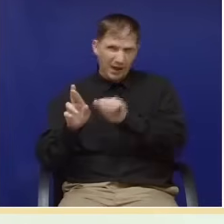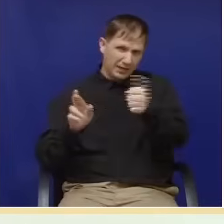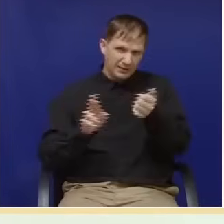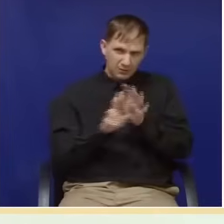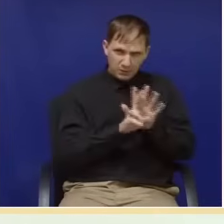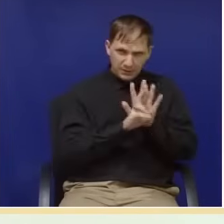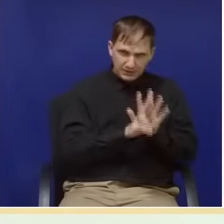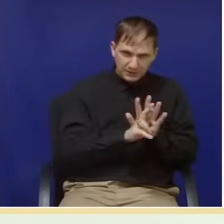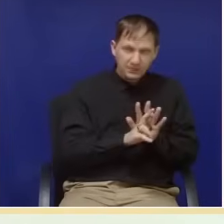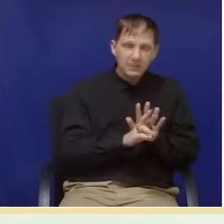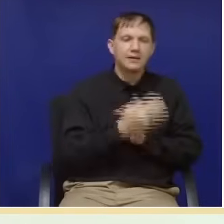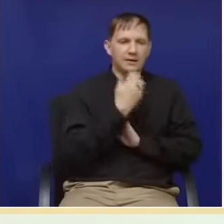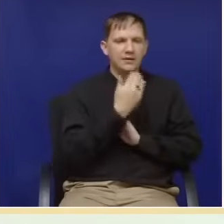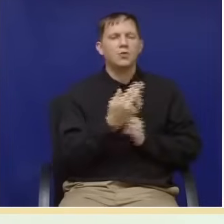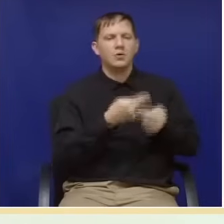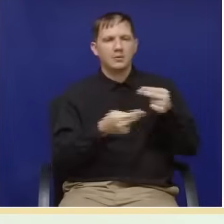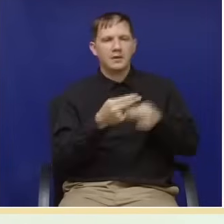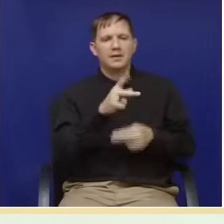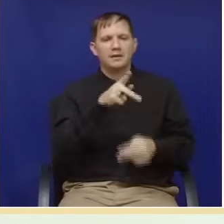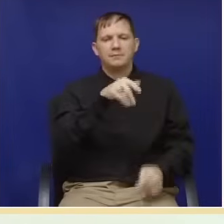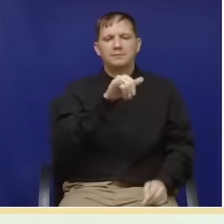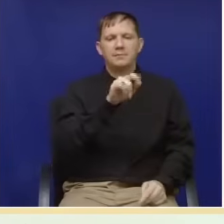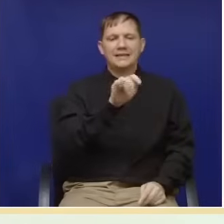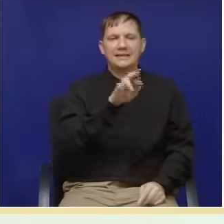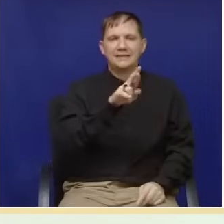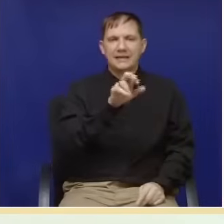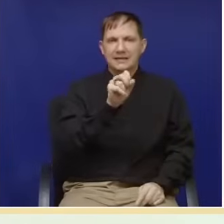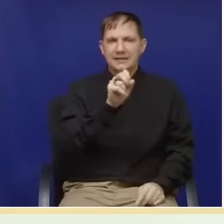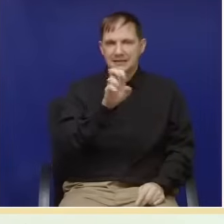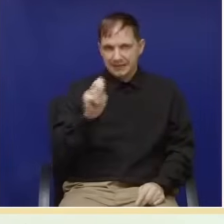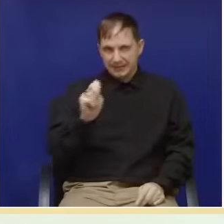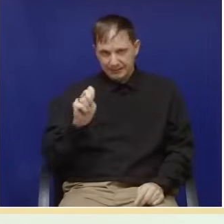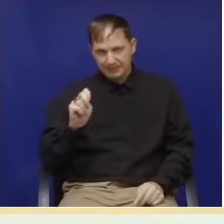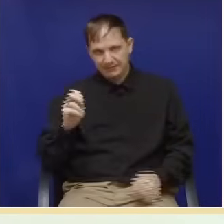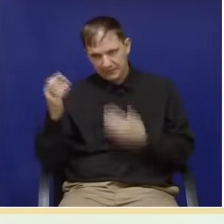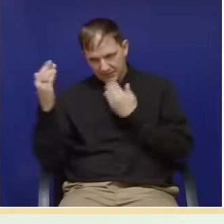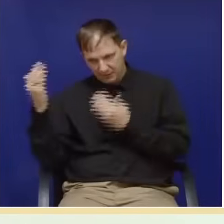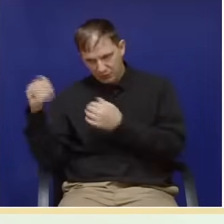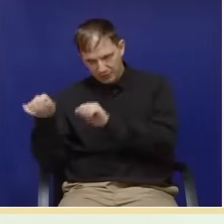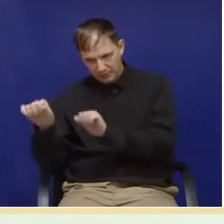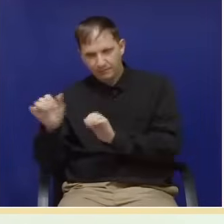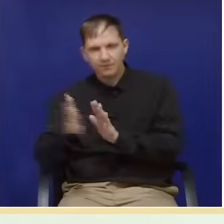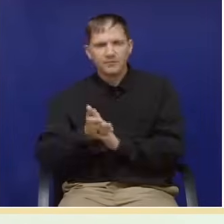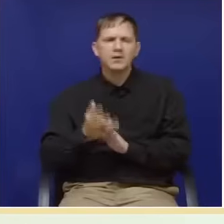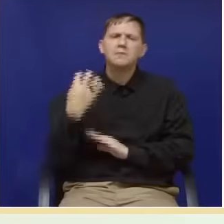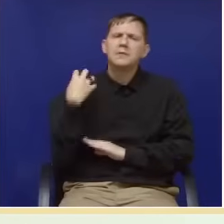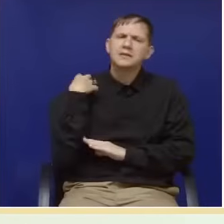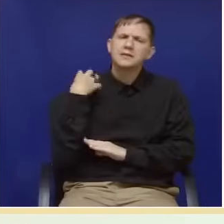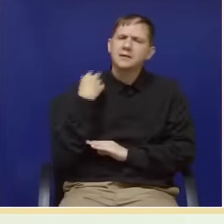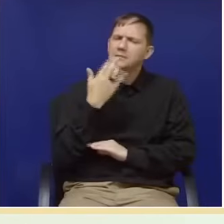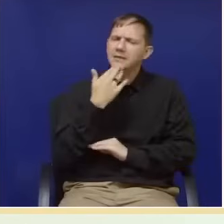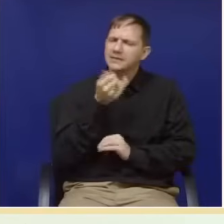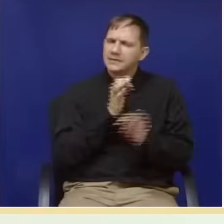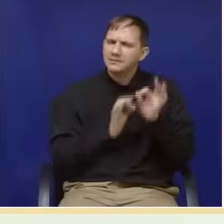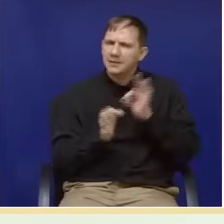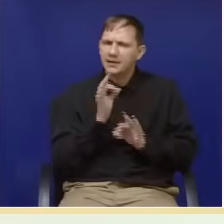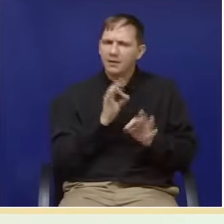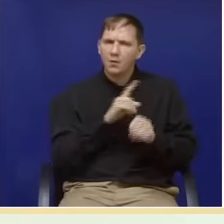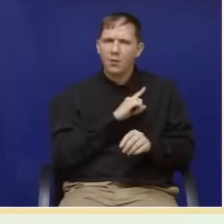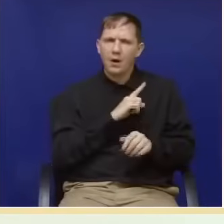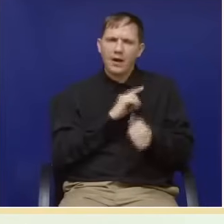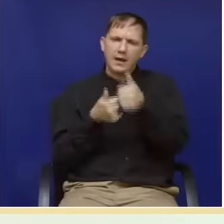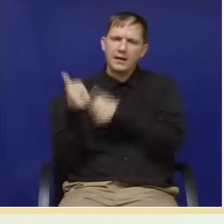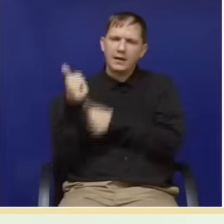in? Thanks, Honourable Peterson. Thank you, House Chair. Honourable Minister, Can you explain why commanders